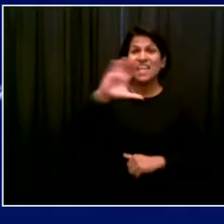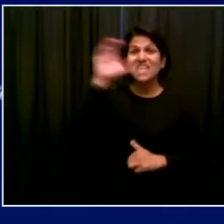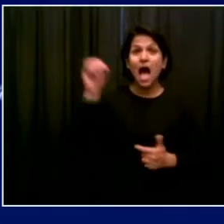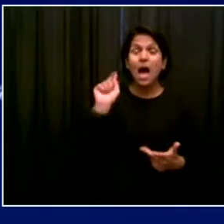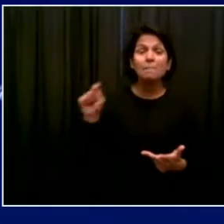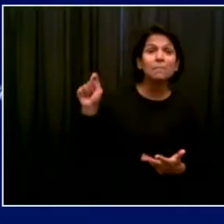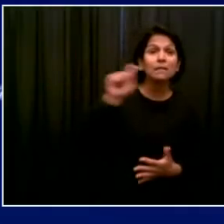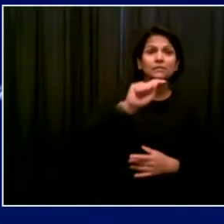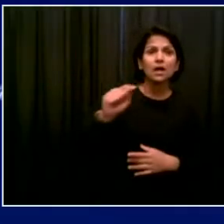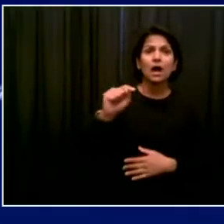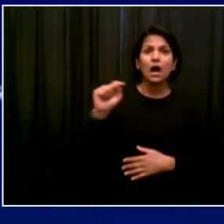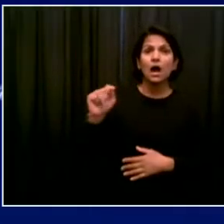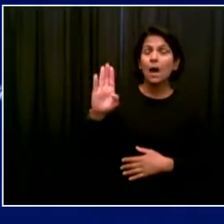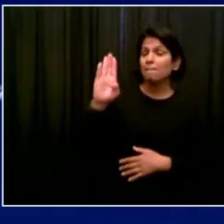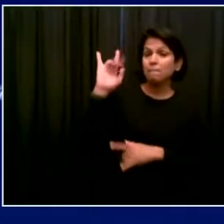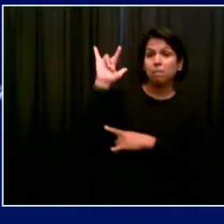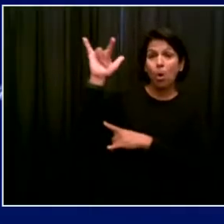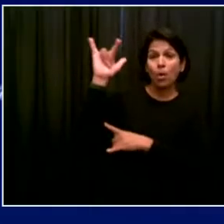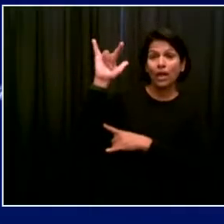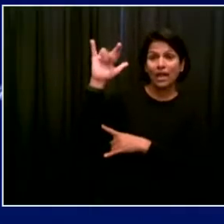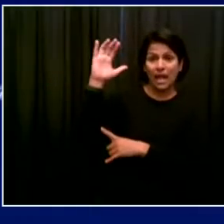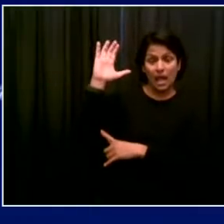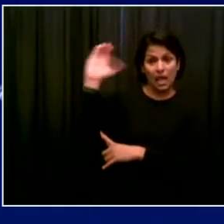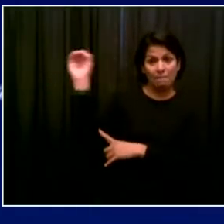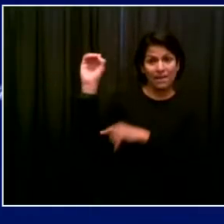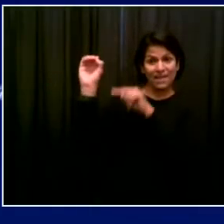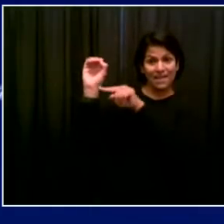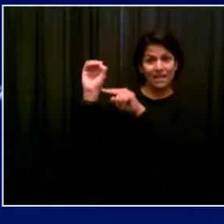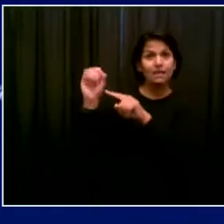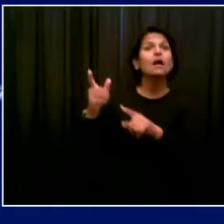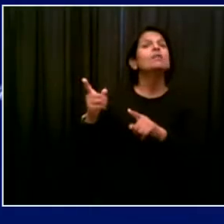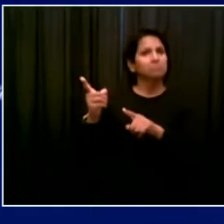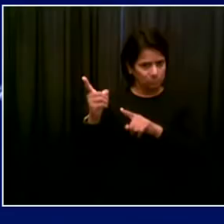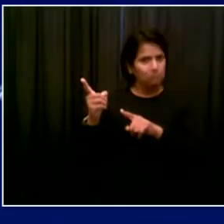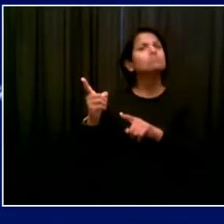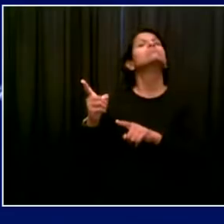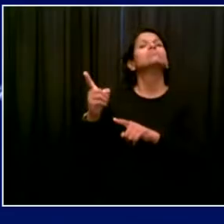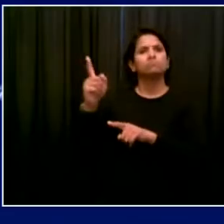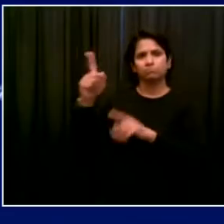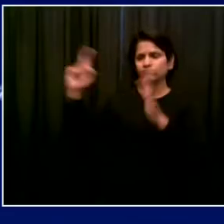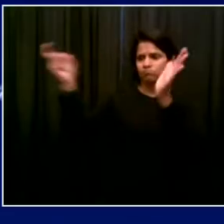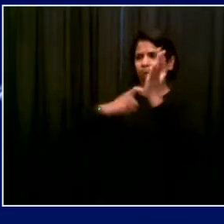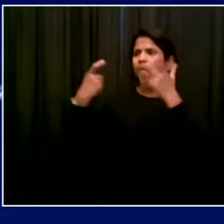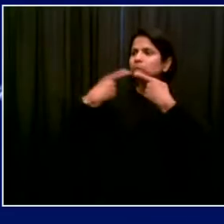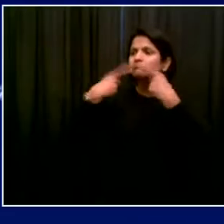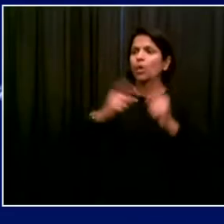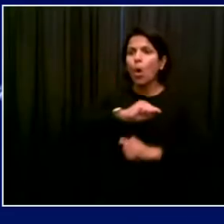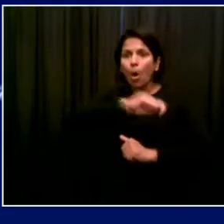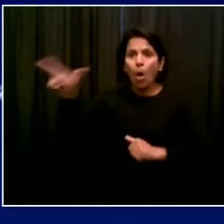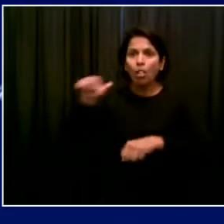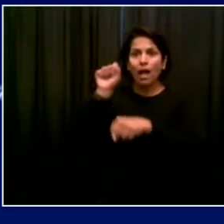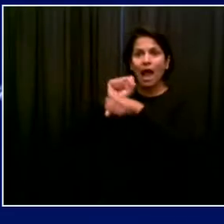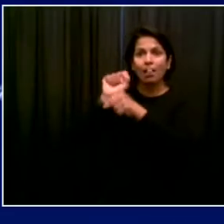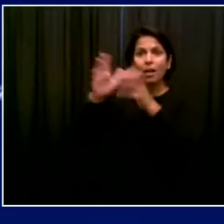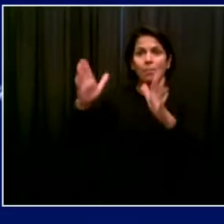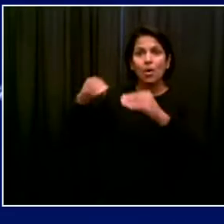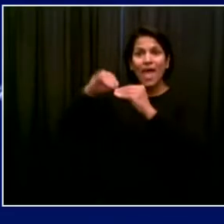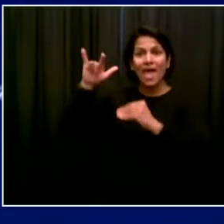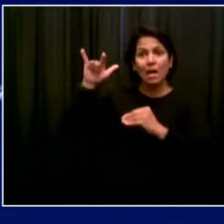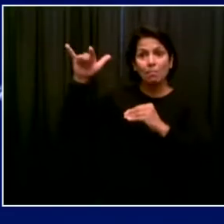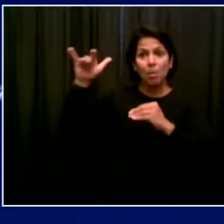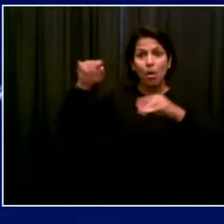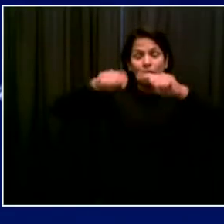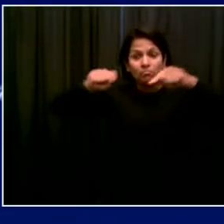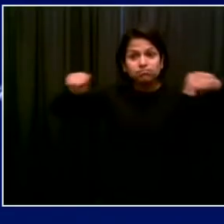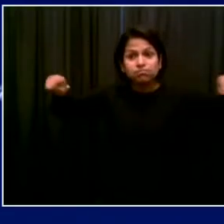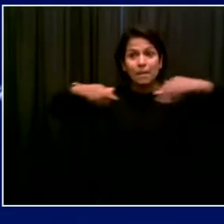require all of its 130,000 person US workforce to be fully vaccinated by December 8th. And we